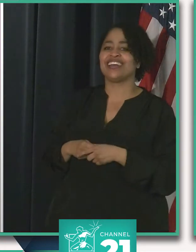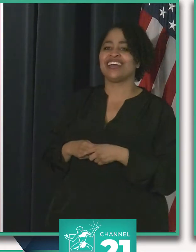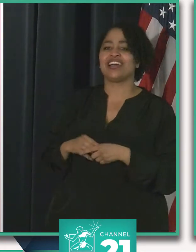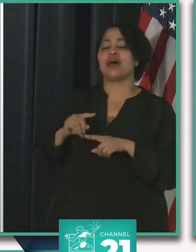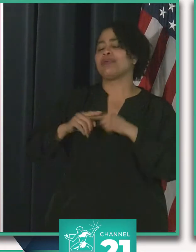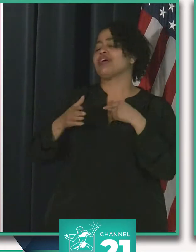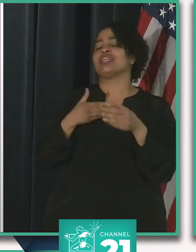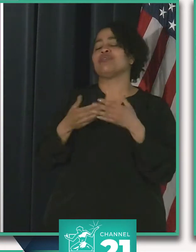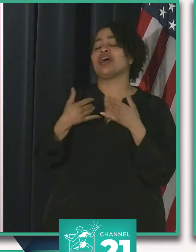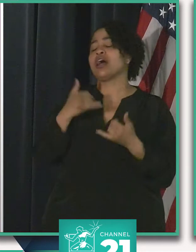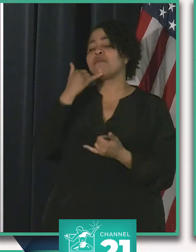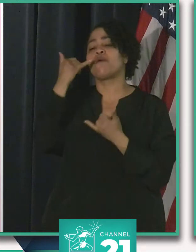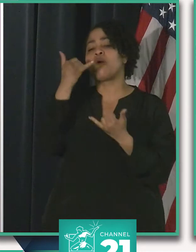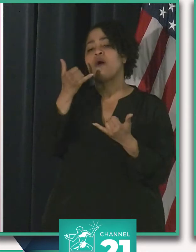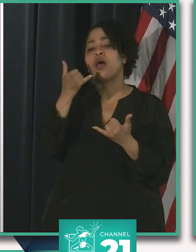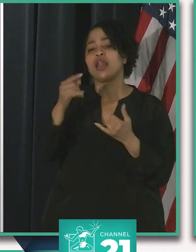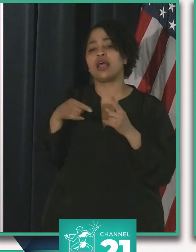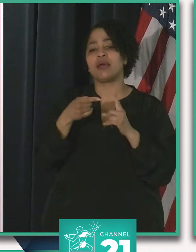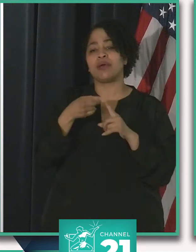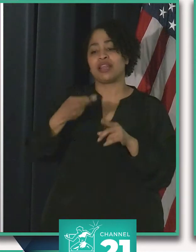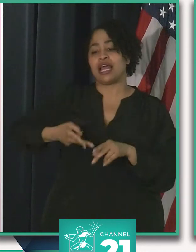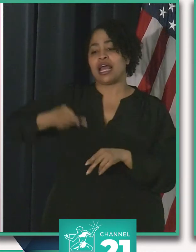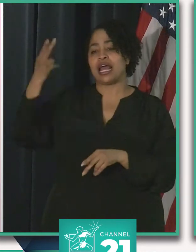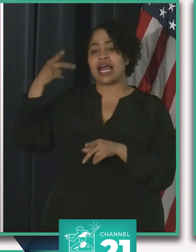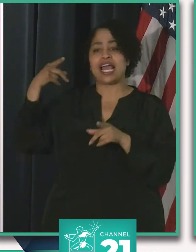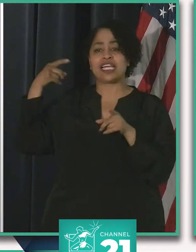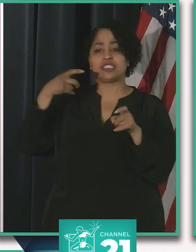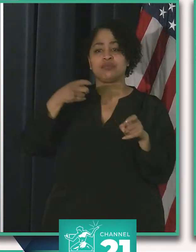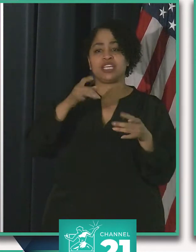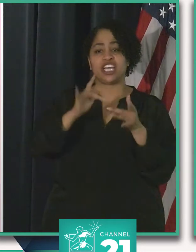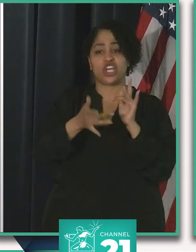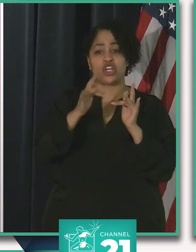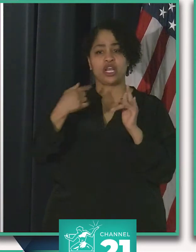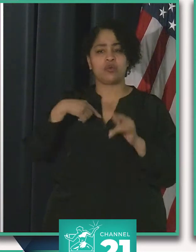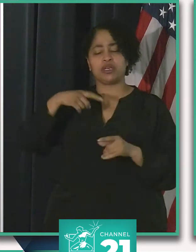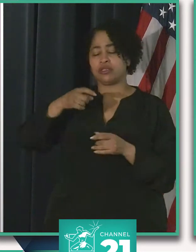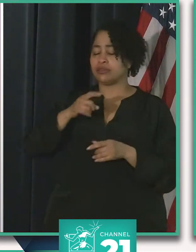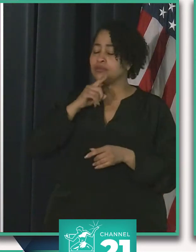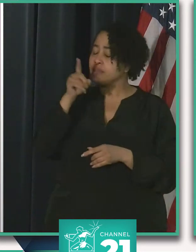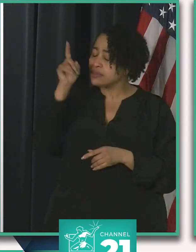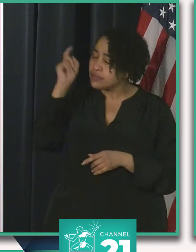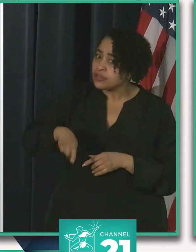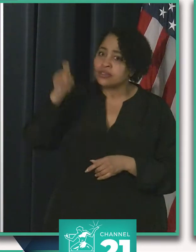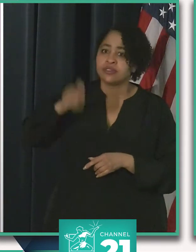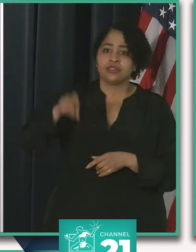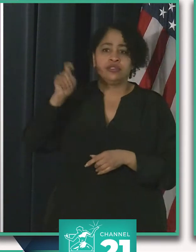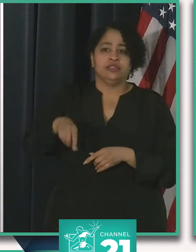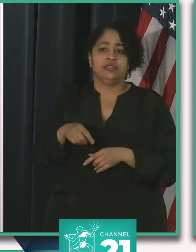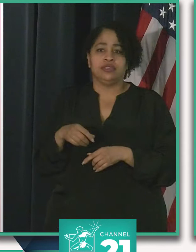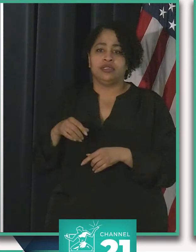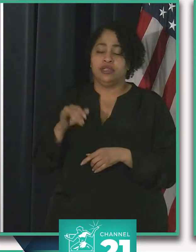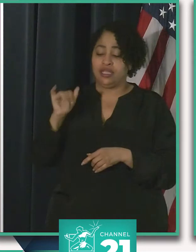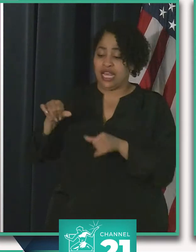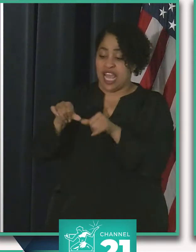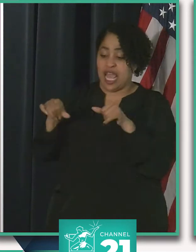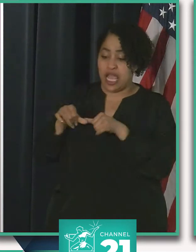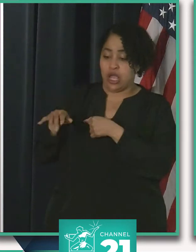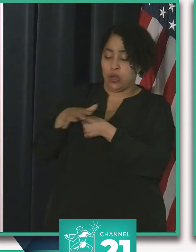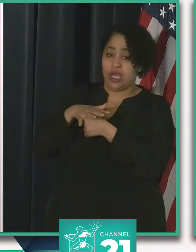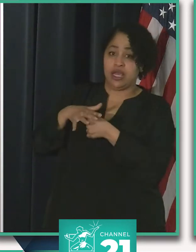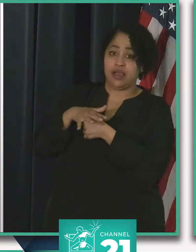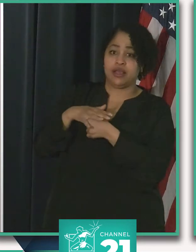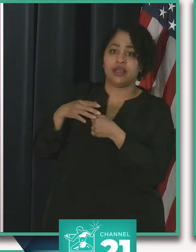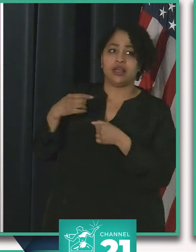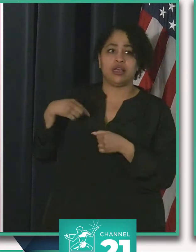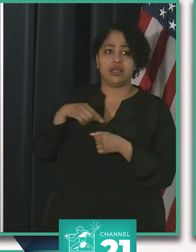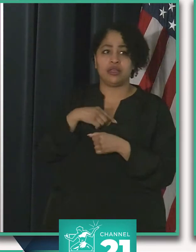But anyway, I'm calling you about the high-speed internet service that we desperately need in that corridor. And